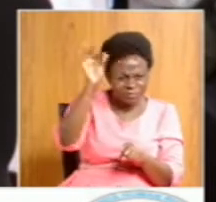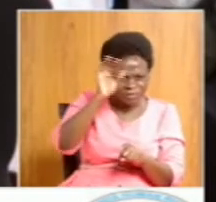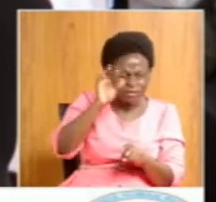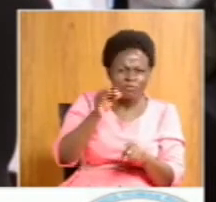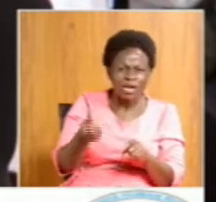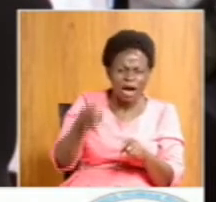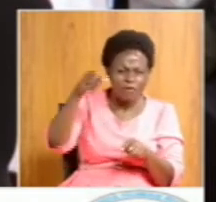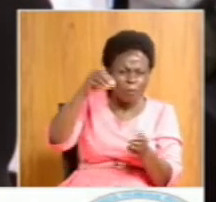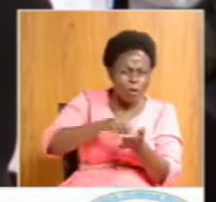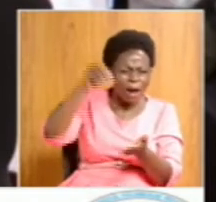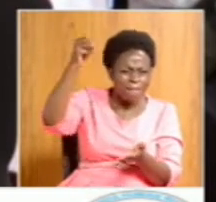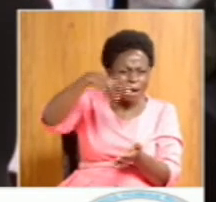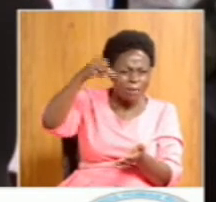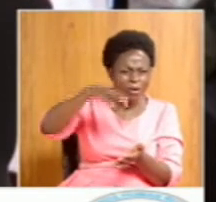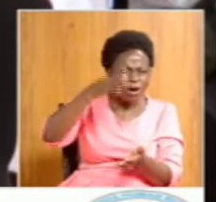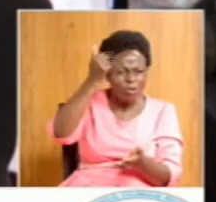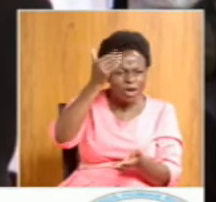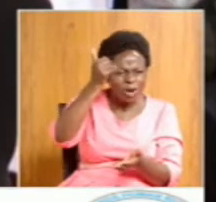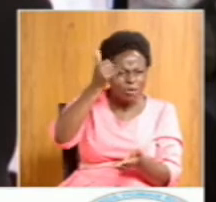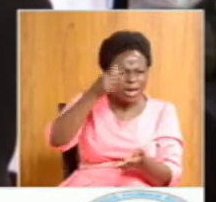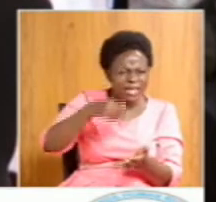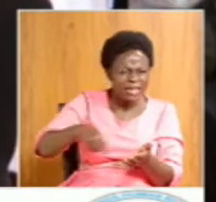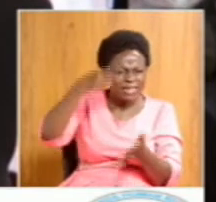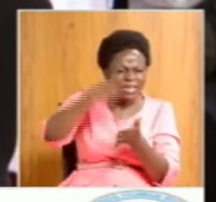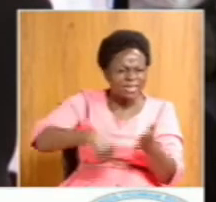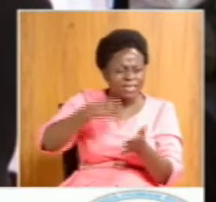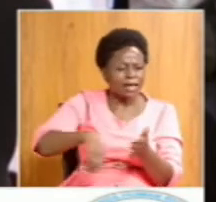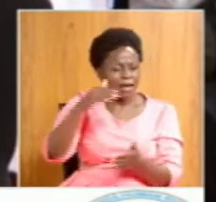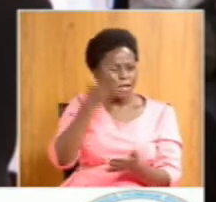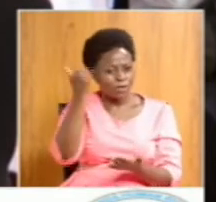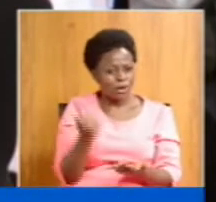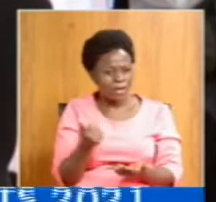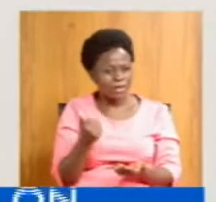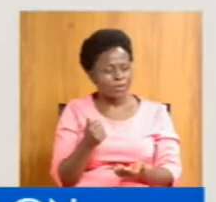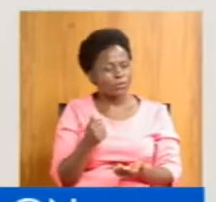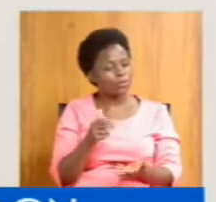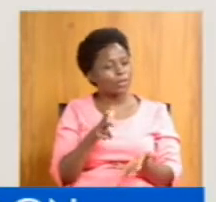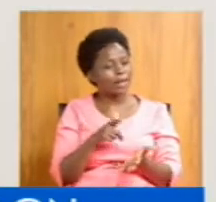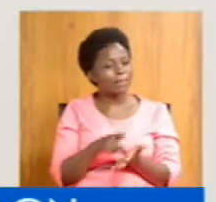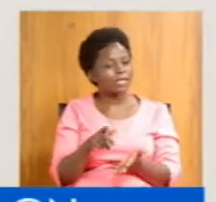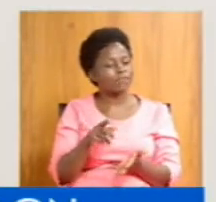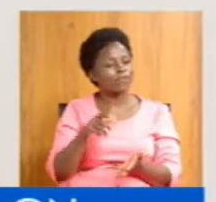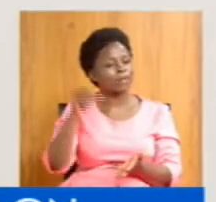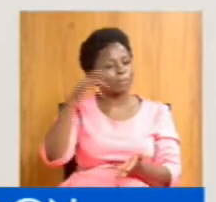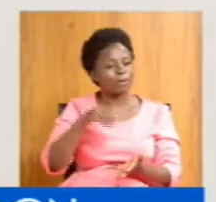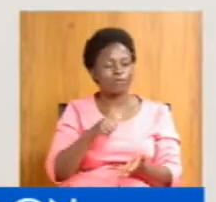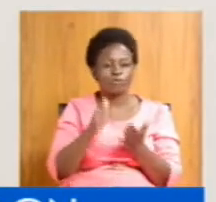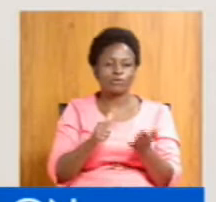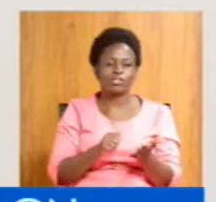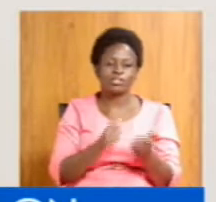we are generating surplus, why are we having higher tariffs? In other words, we are even paying for the power that we are not using.